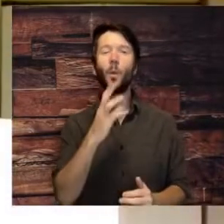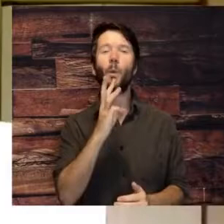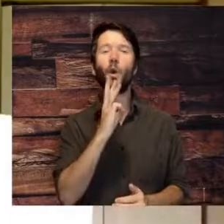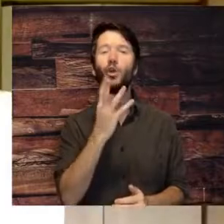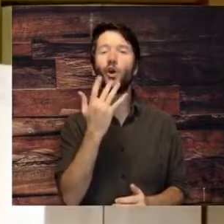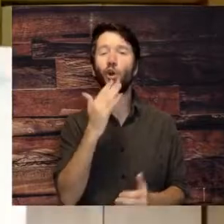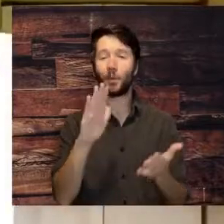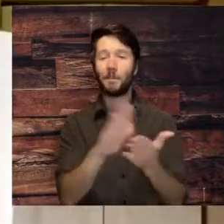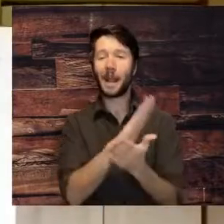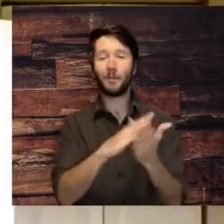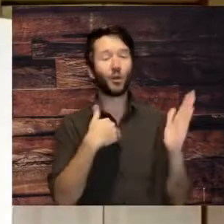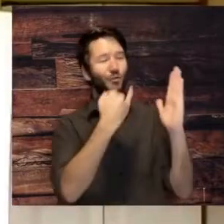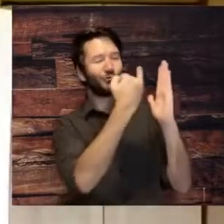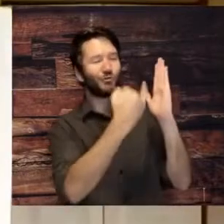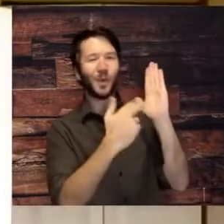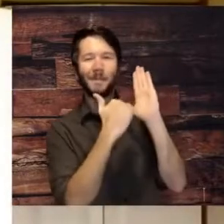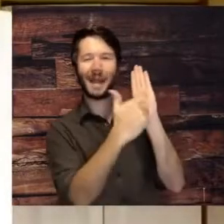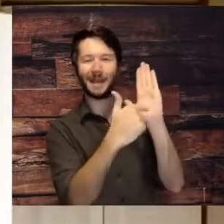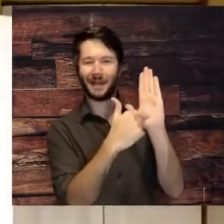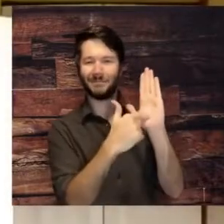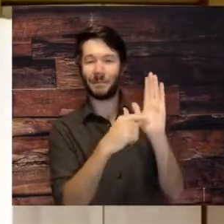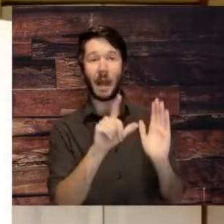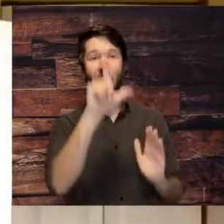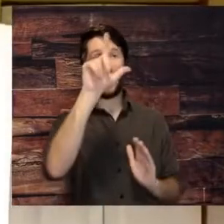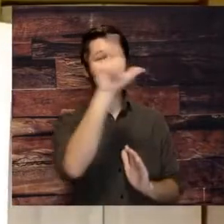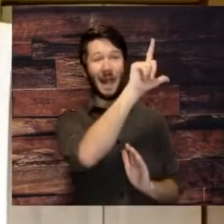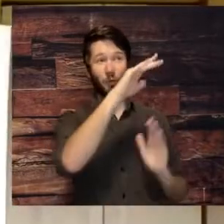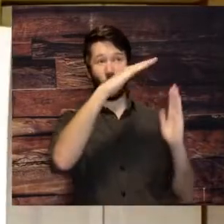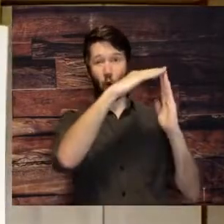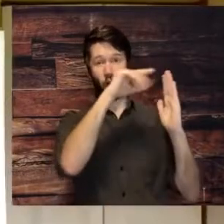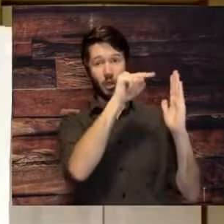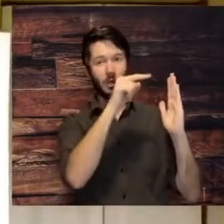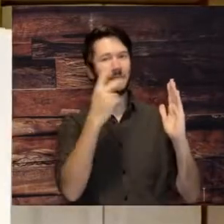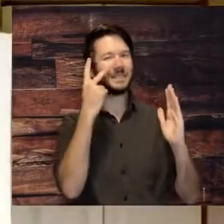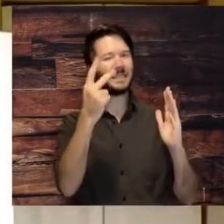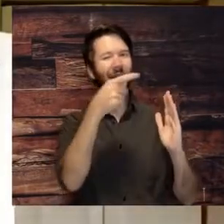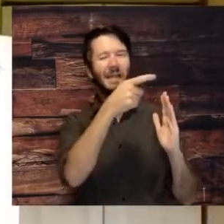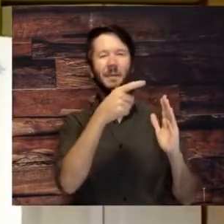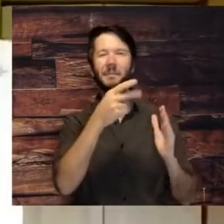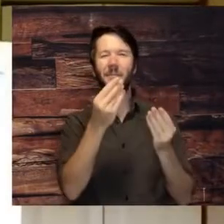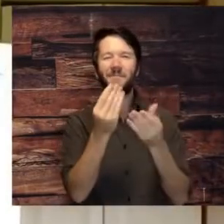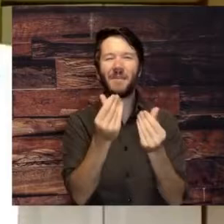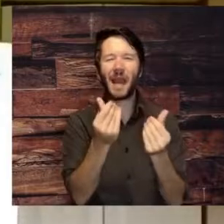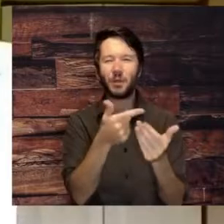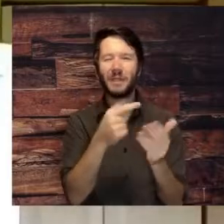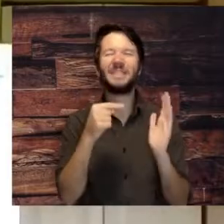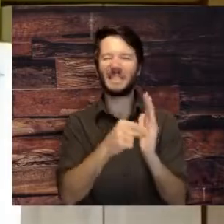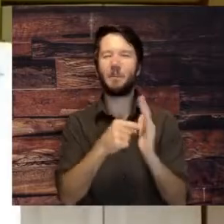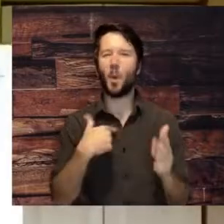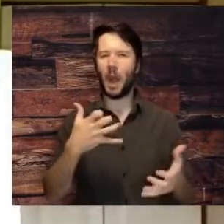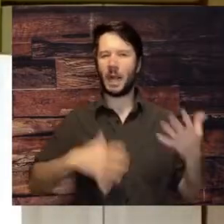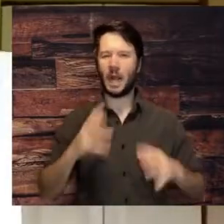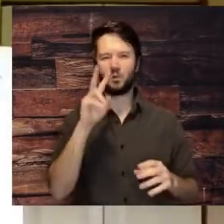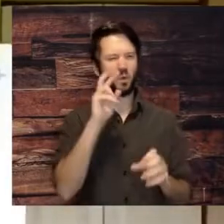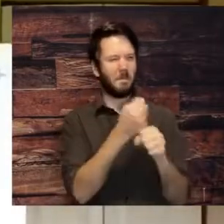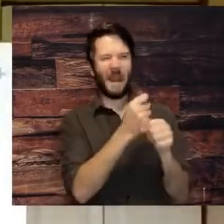This is a piece of watercolor paper that I drew and painted on. Here in the top left corner are pieces of fabric that are